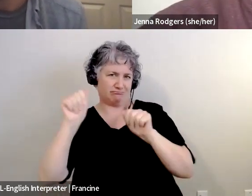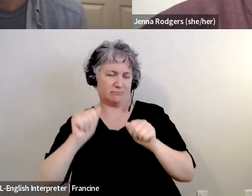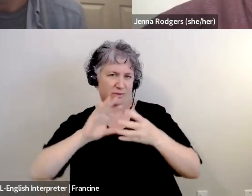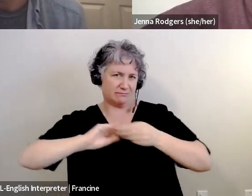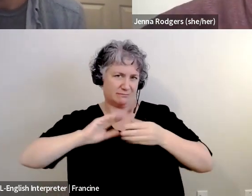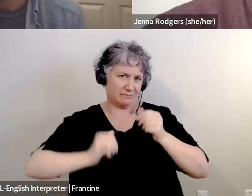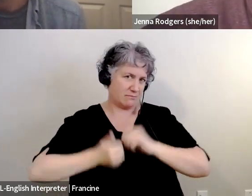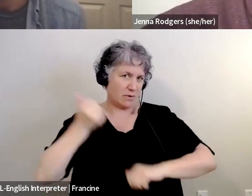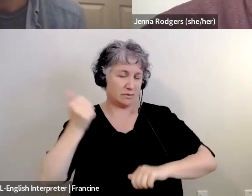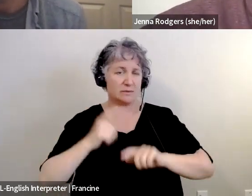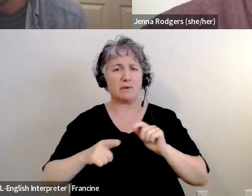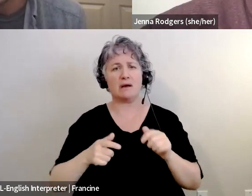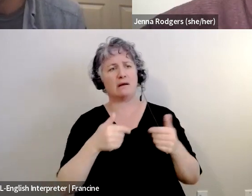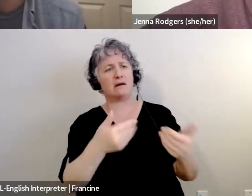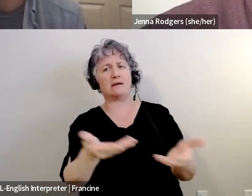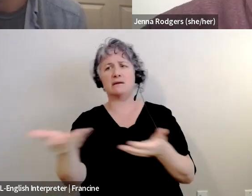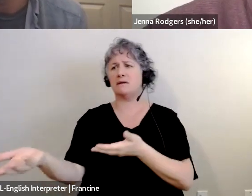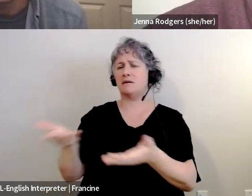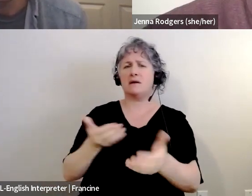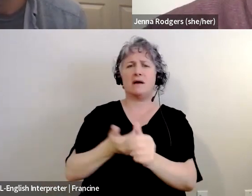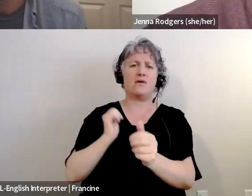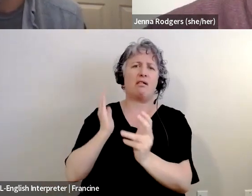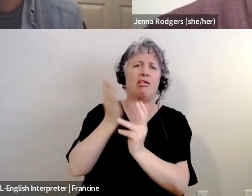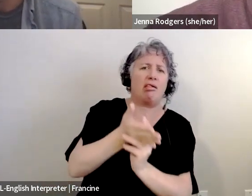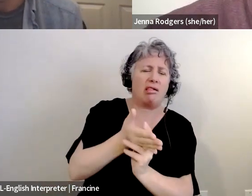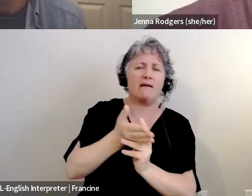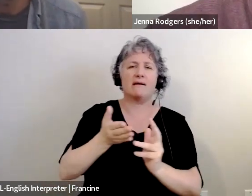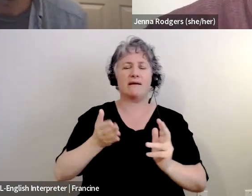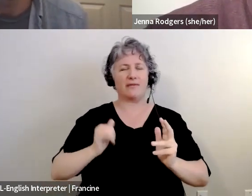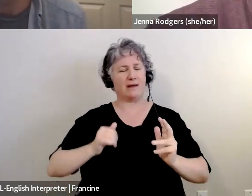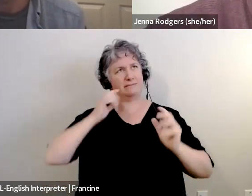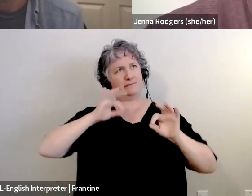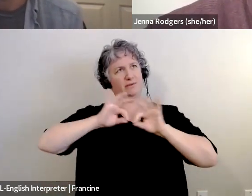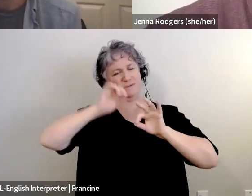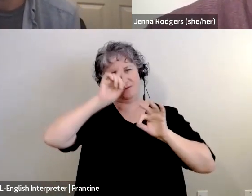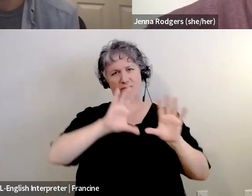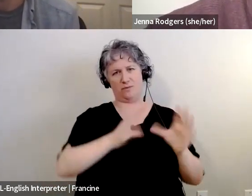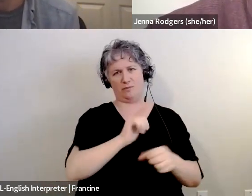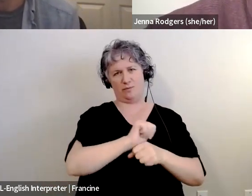for others to speak and avoid interrupting. This is particularly resonant when we hit our group work.